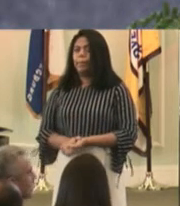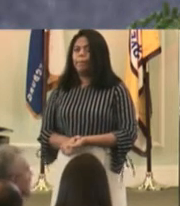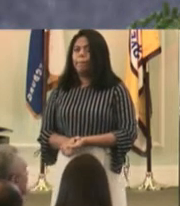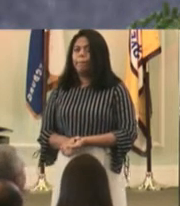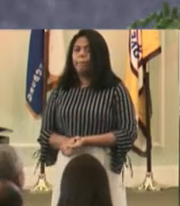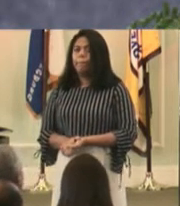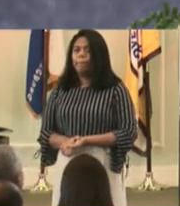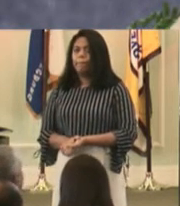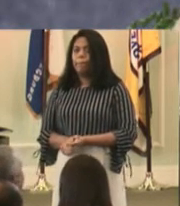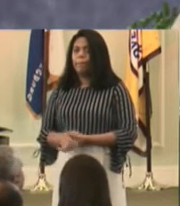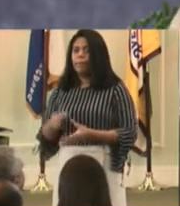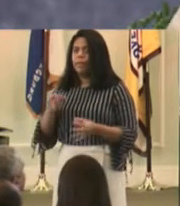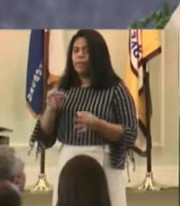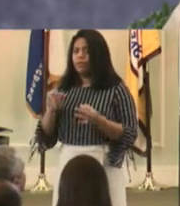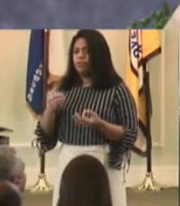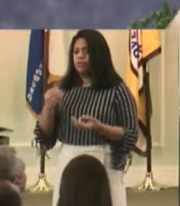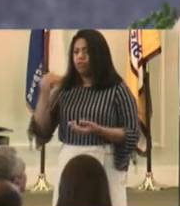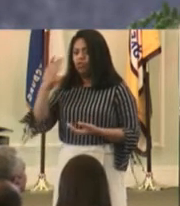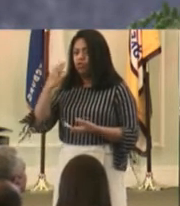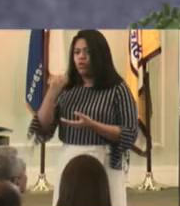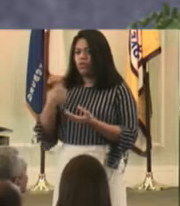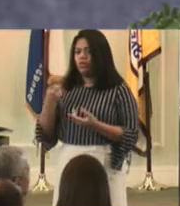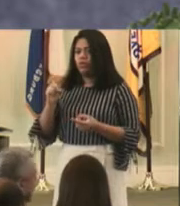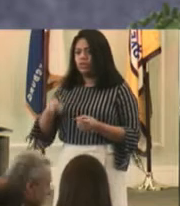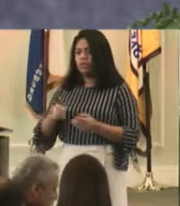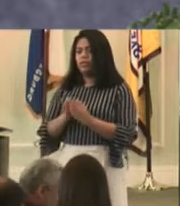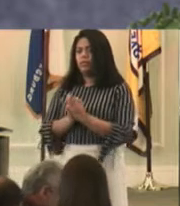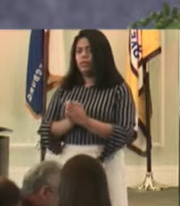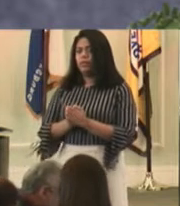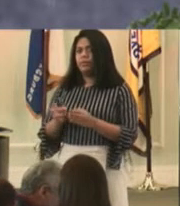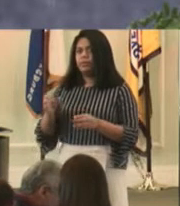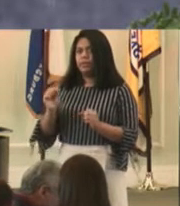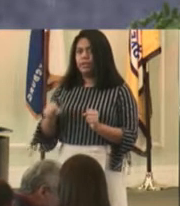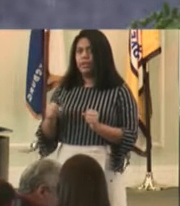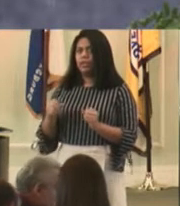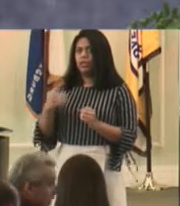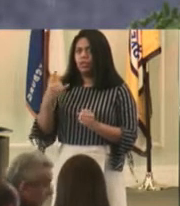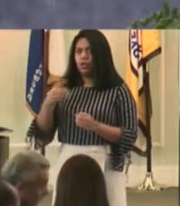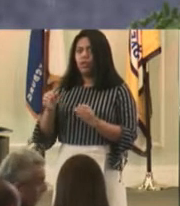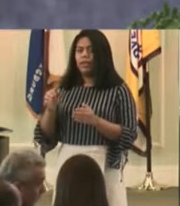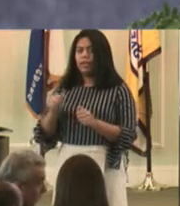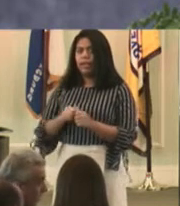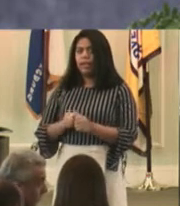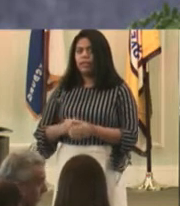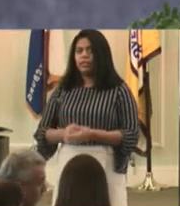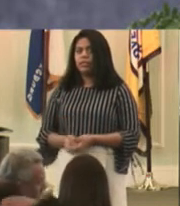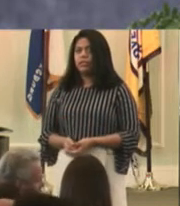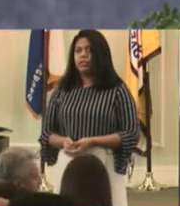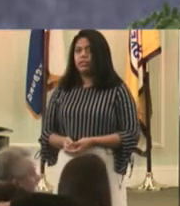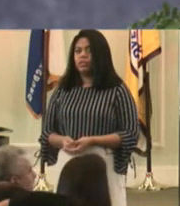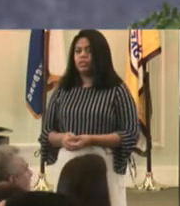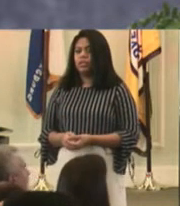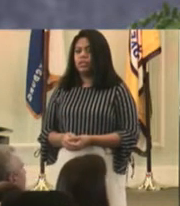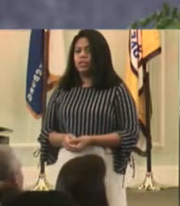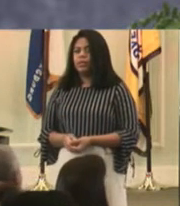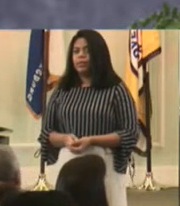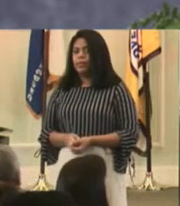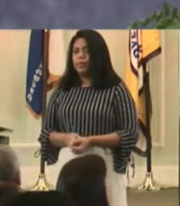please let him know. I think there's actually one more page. Thank you for that. We'll stay in prayer. Actually, there's three pages, so the list is growing.